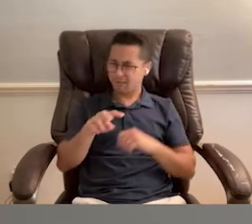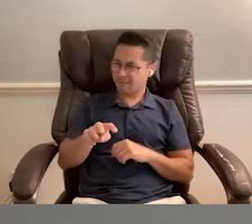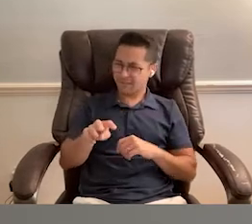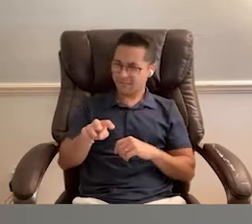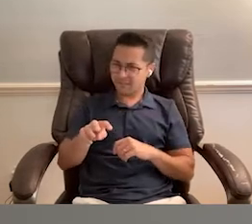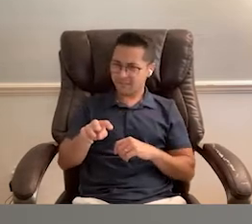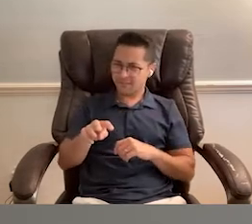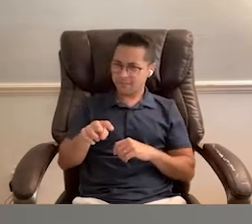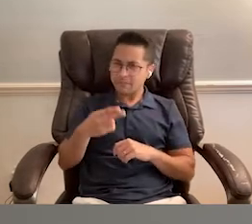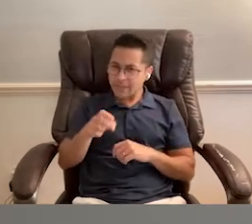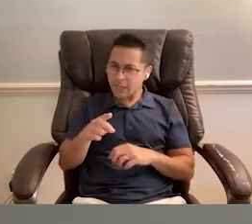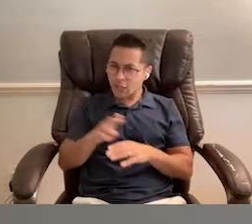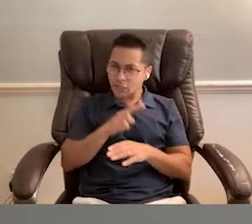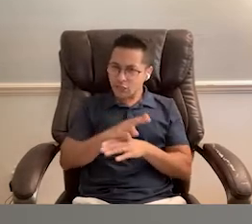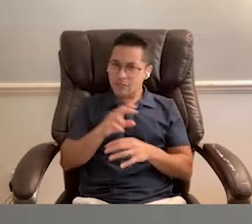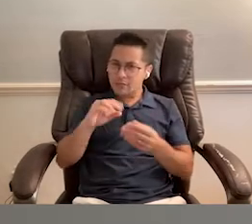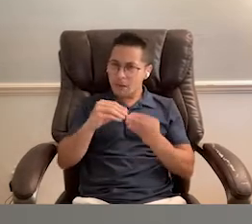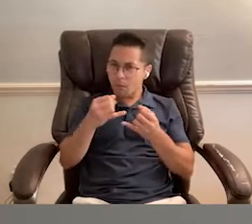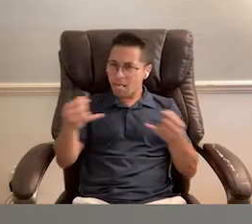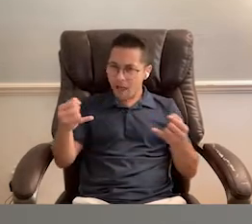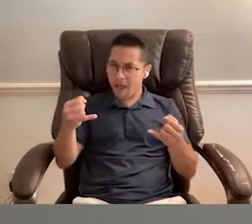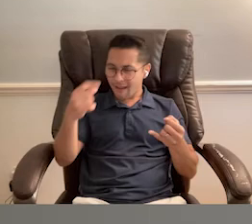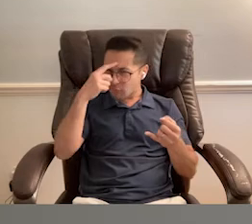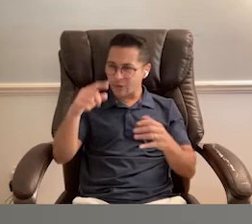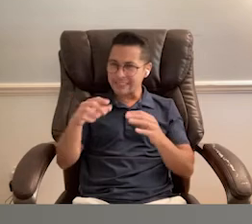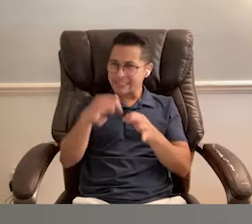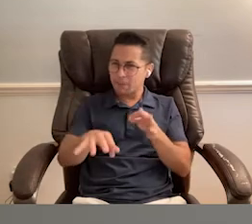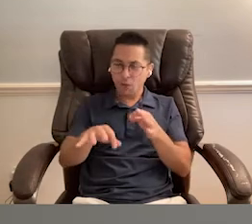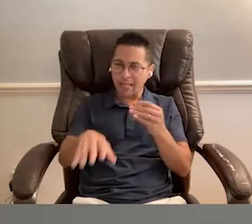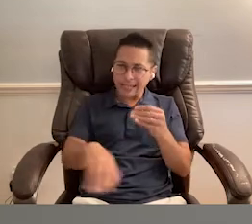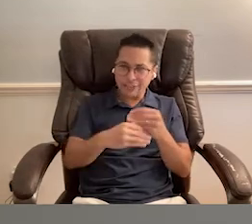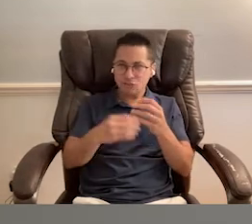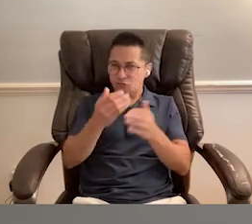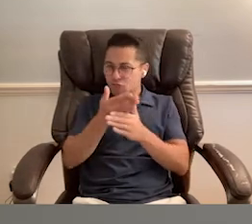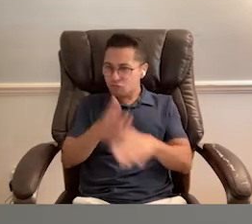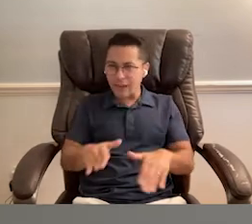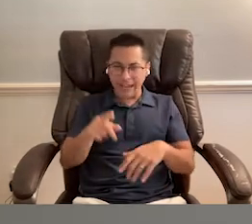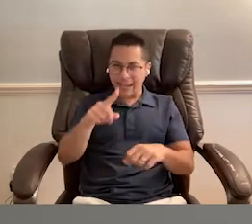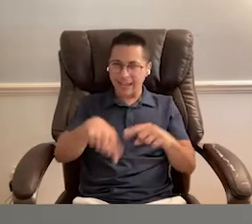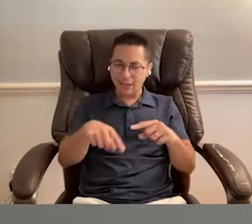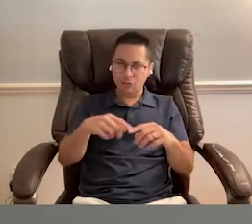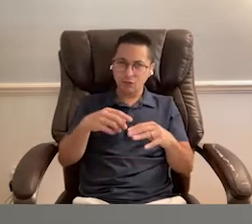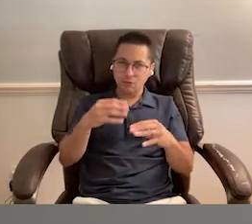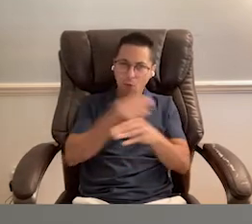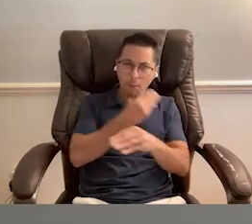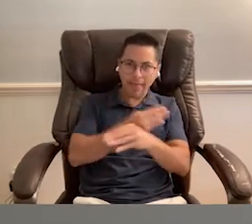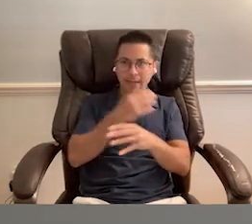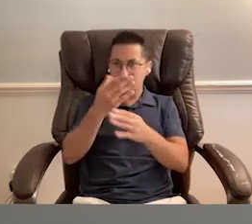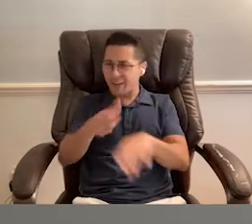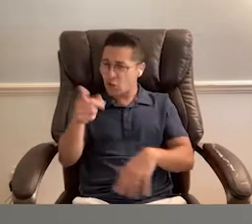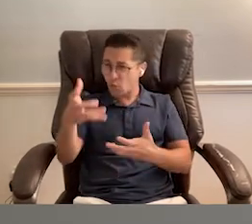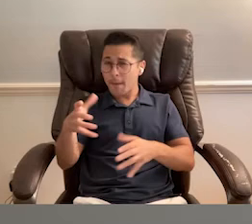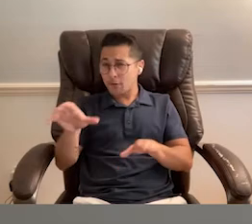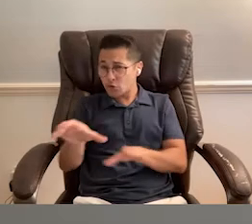like, he uses a number line to do simple addition, subtraction, can't do division, long division, or multiplication. And you're